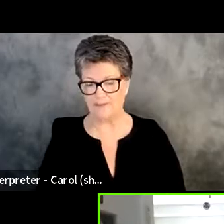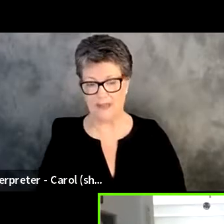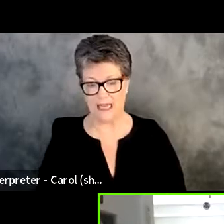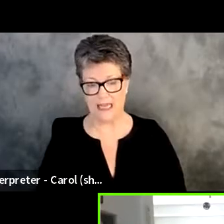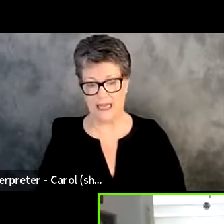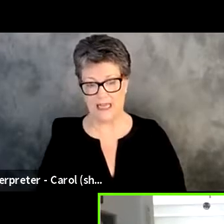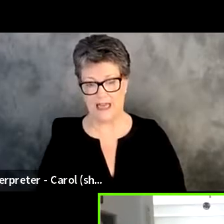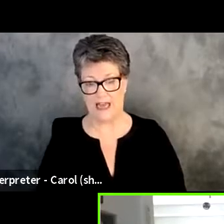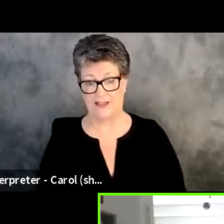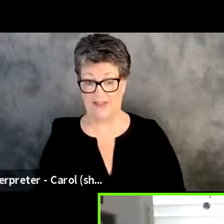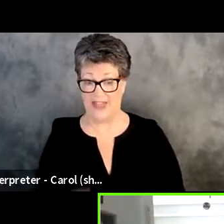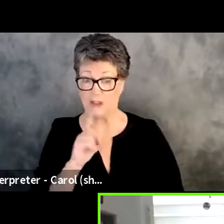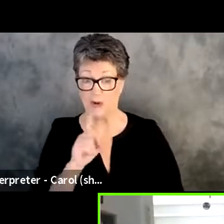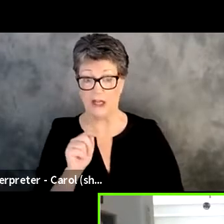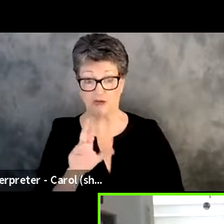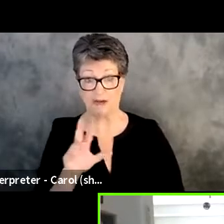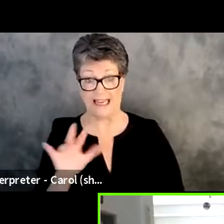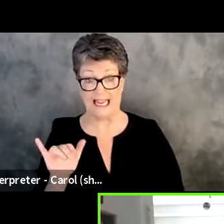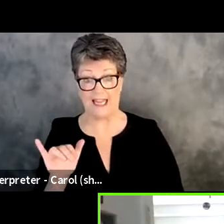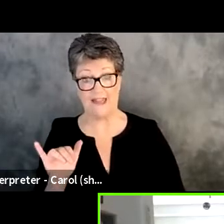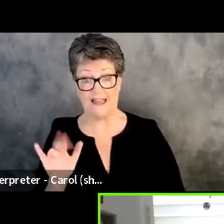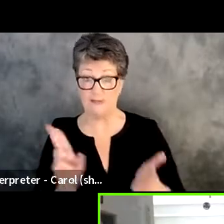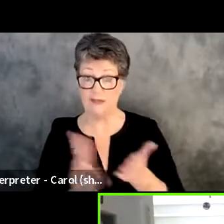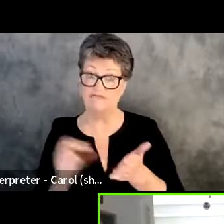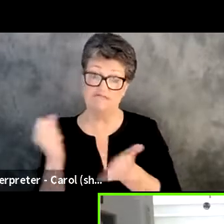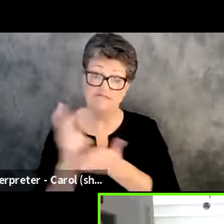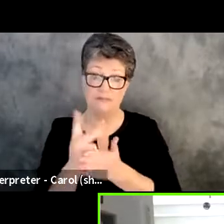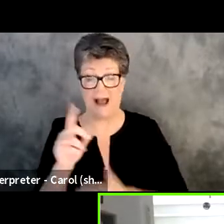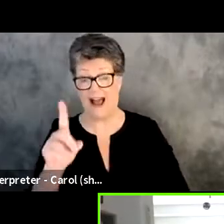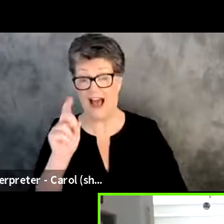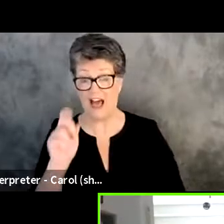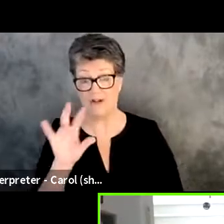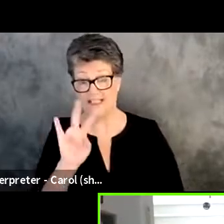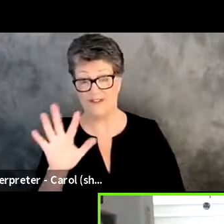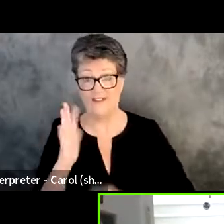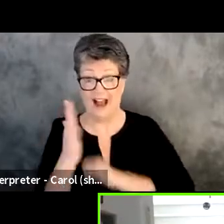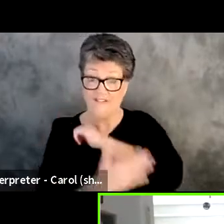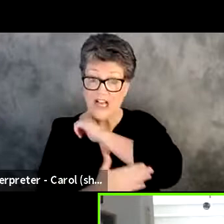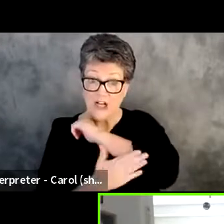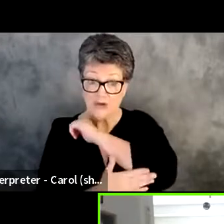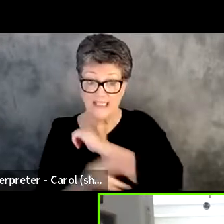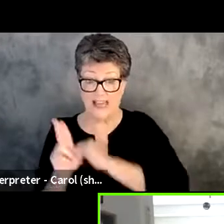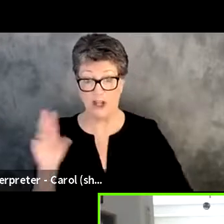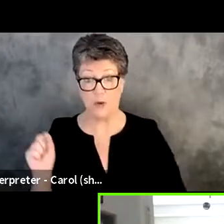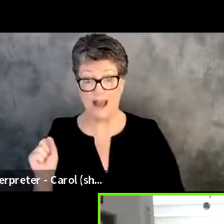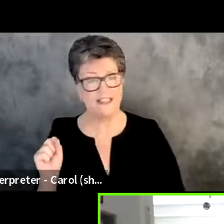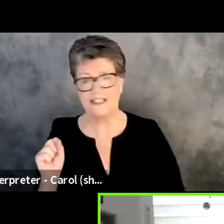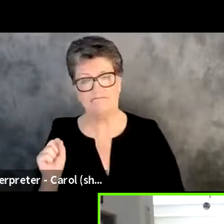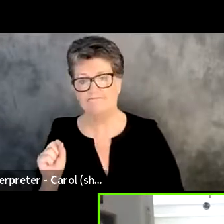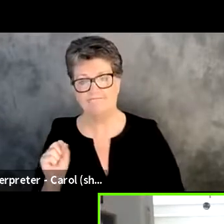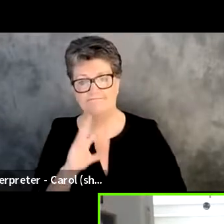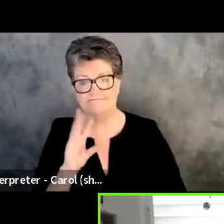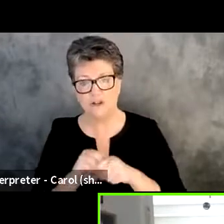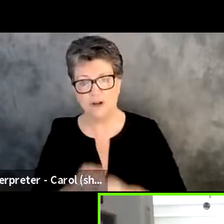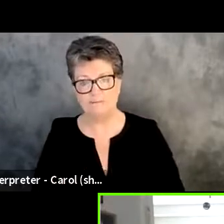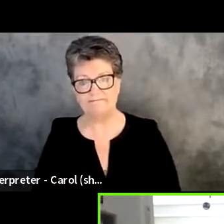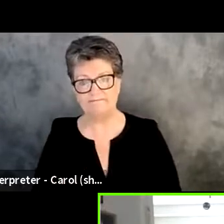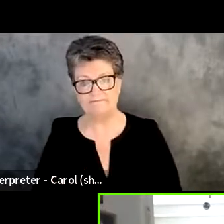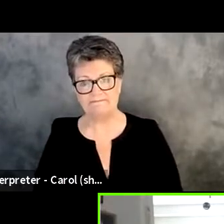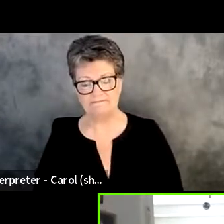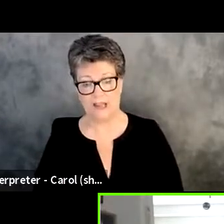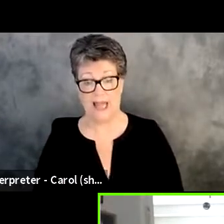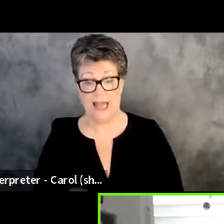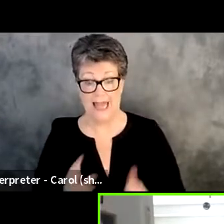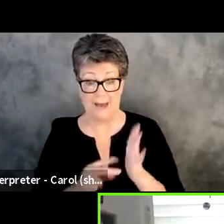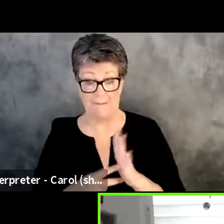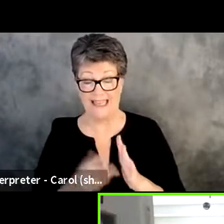is a treaty that's been ratified by 175 countries, and the US has not ratified. It basically means